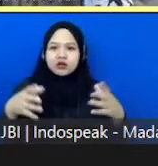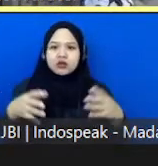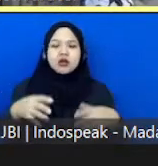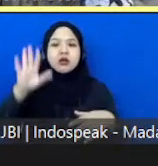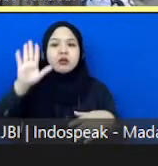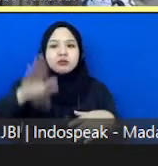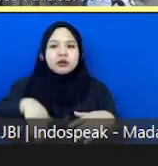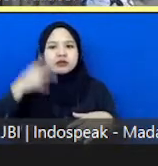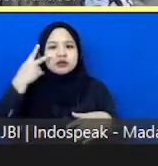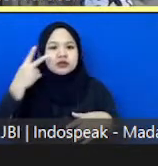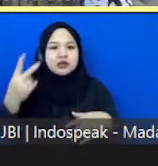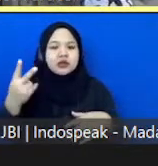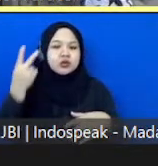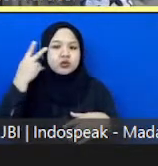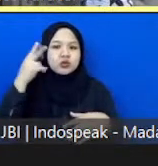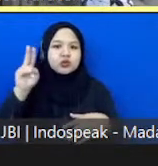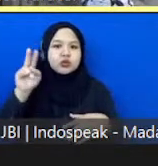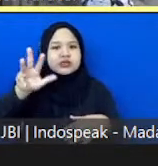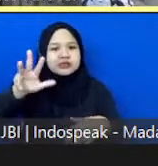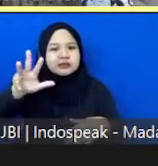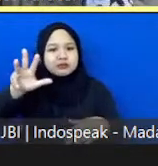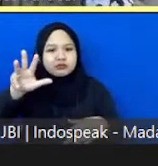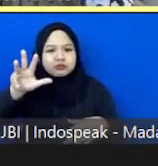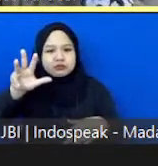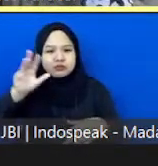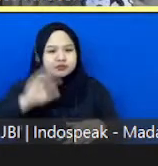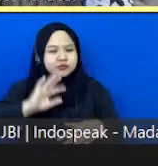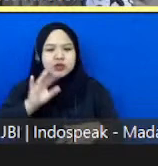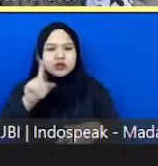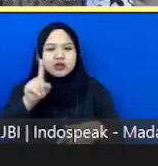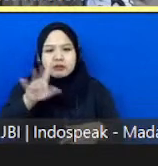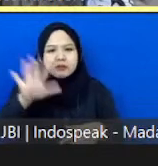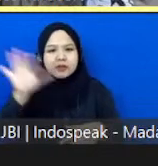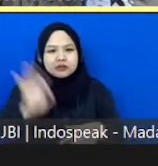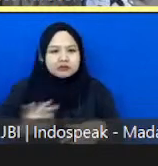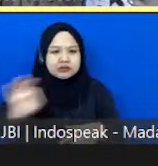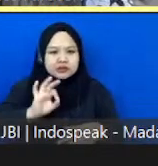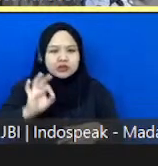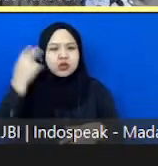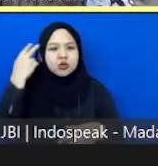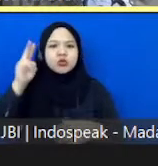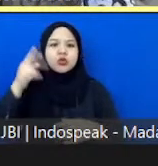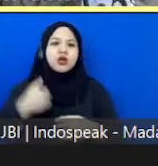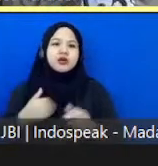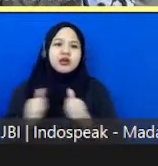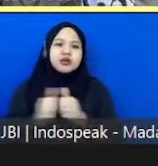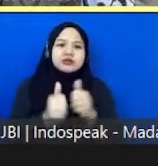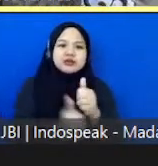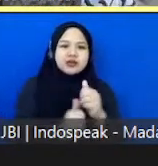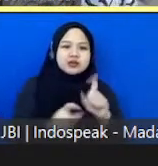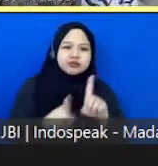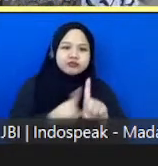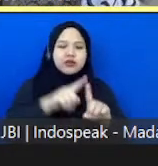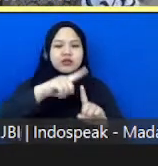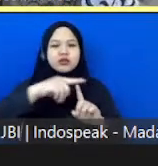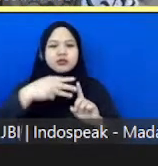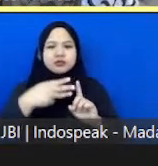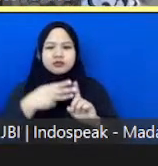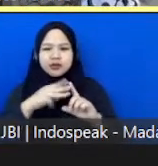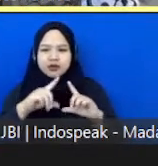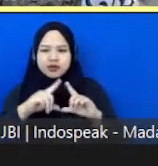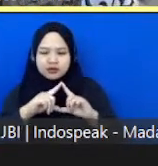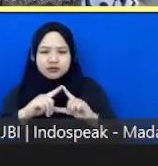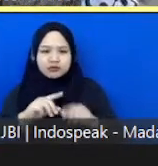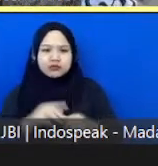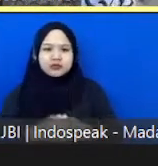recent data, 12 to 15% of home delivery with TBA assistance. Now, let's just focus